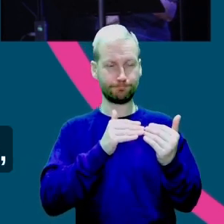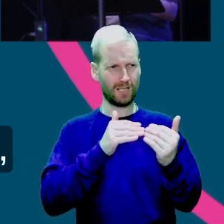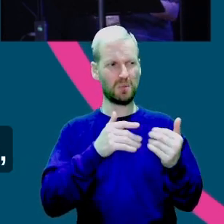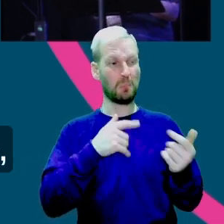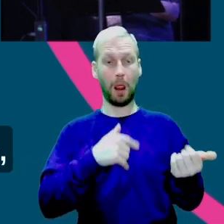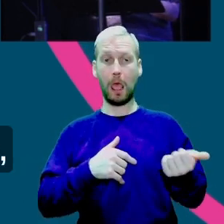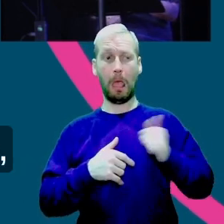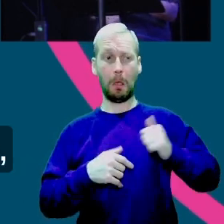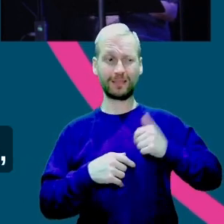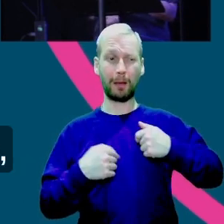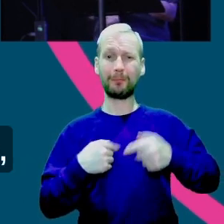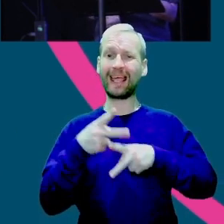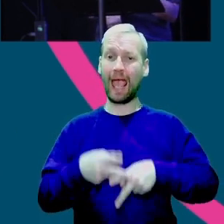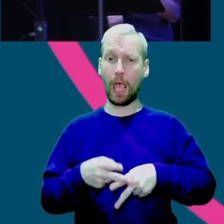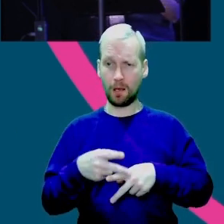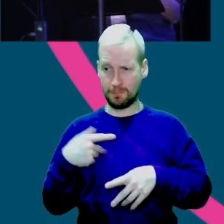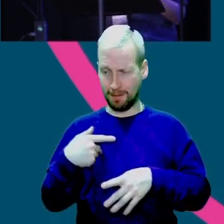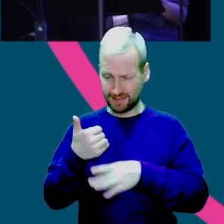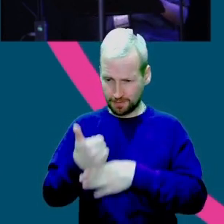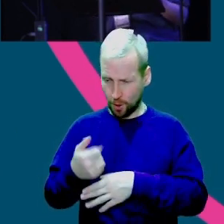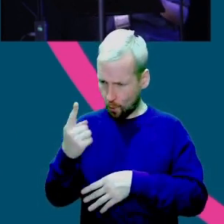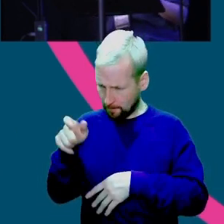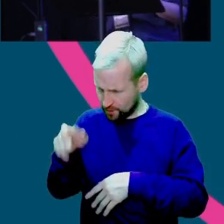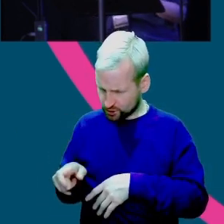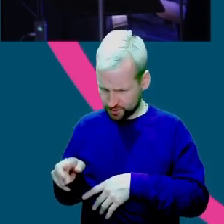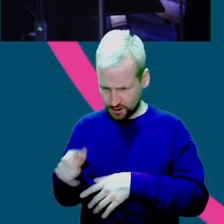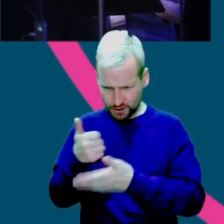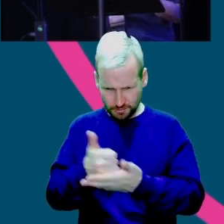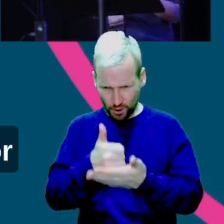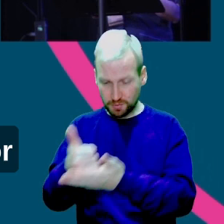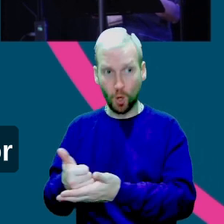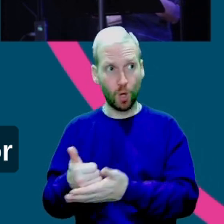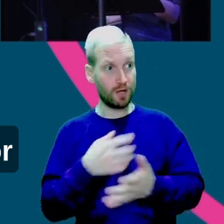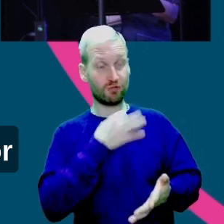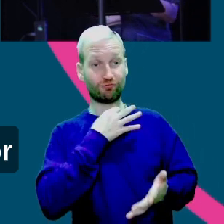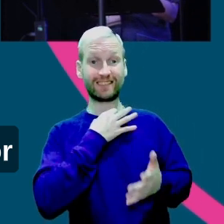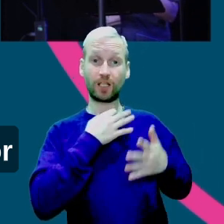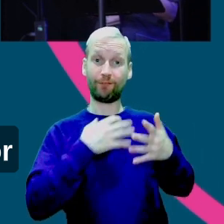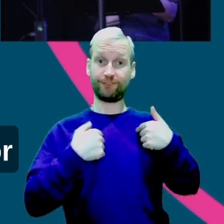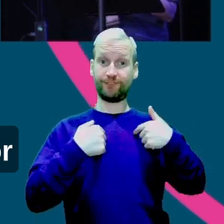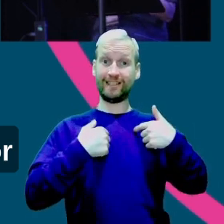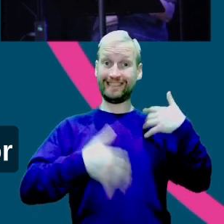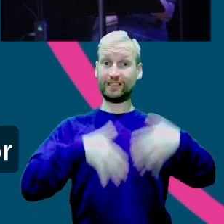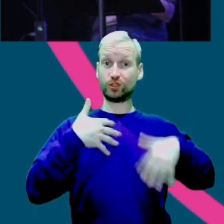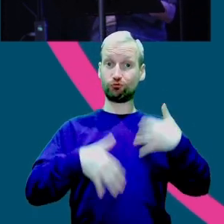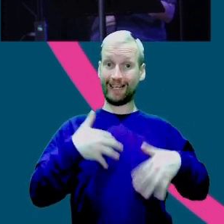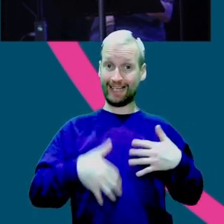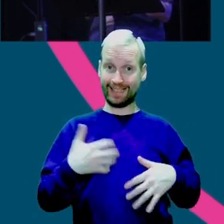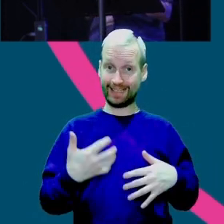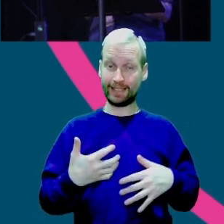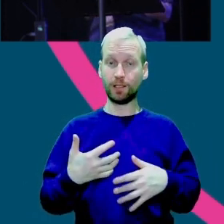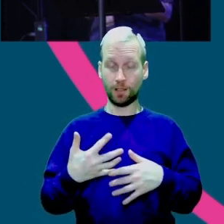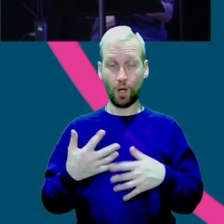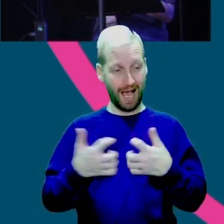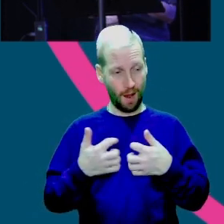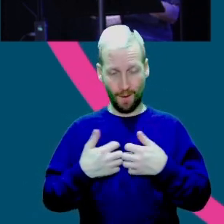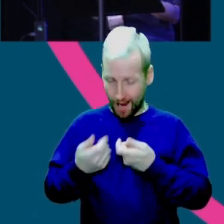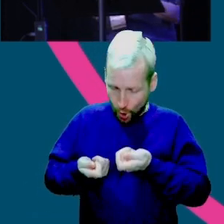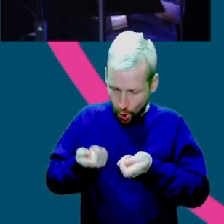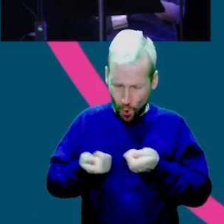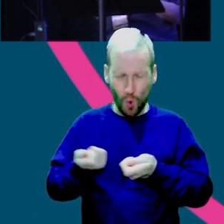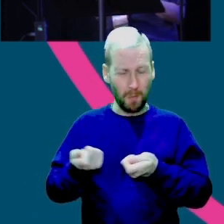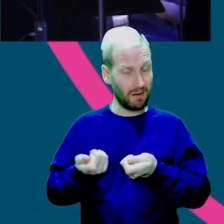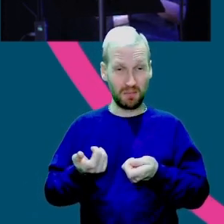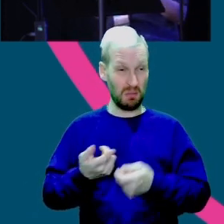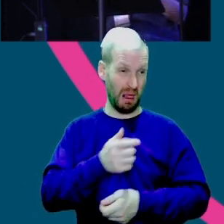be supporting more than one person. They may be at risk of injury. Those assumptions about how they're coping or their ability to cope is taken